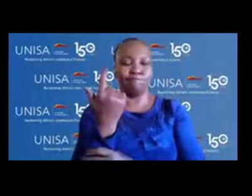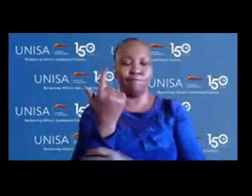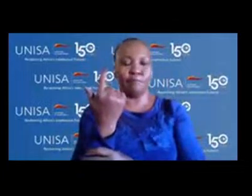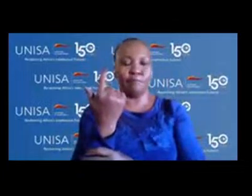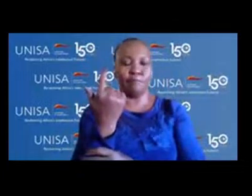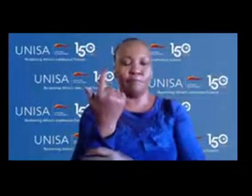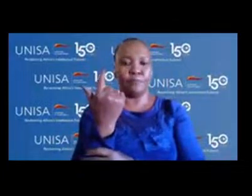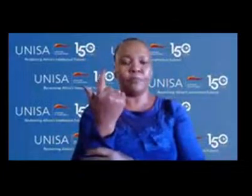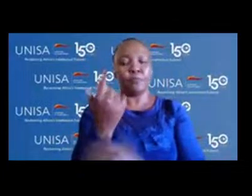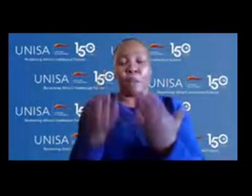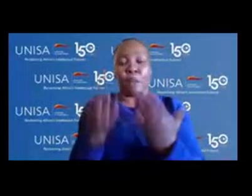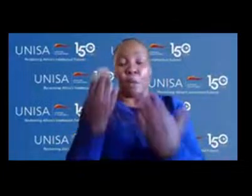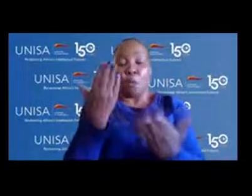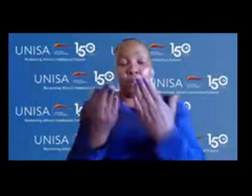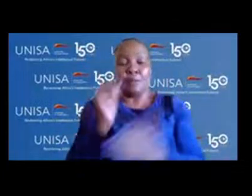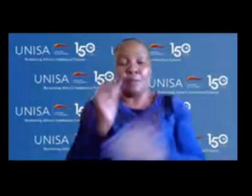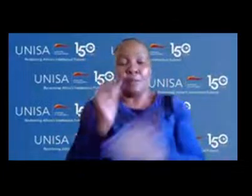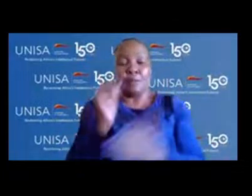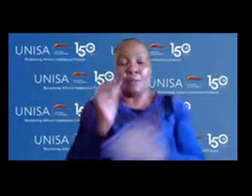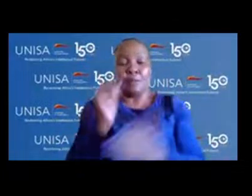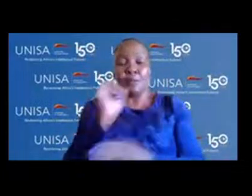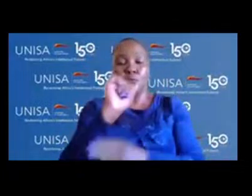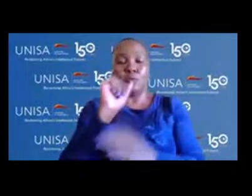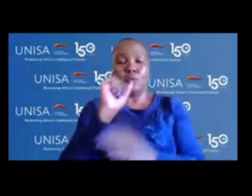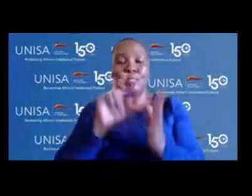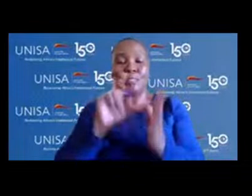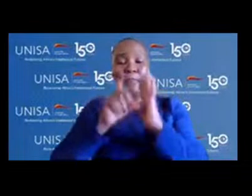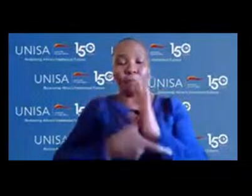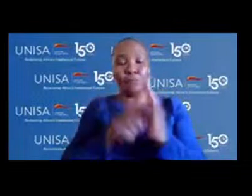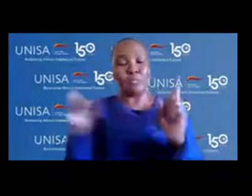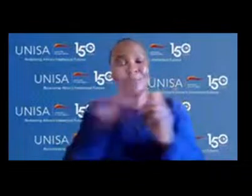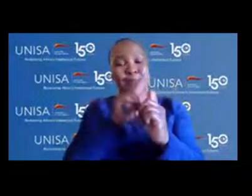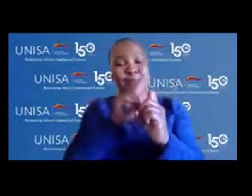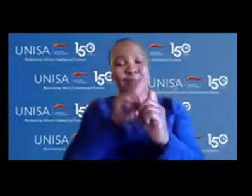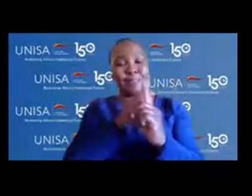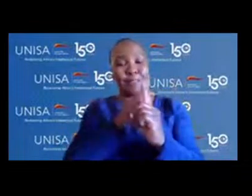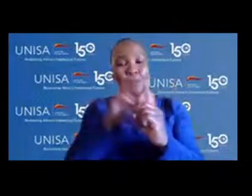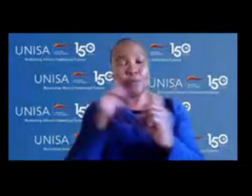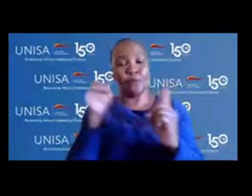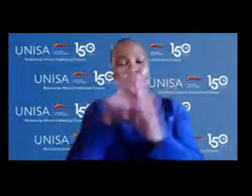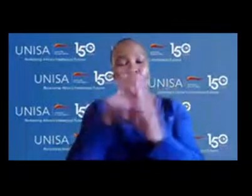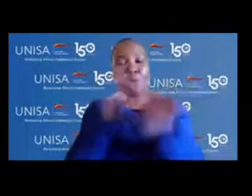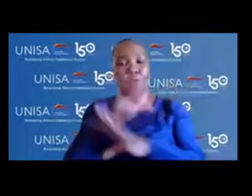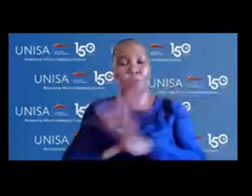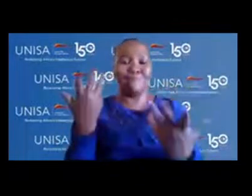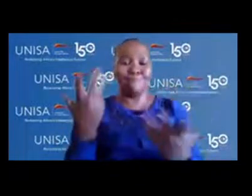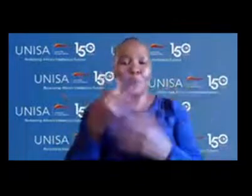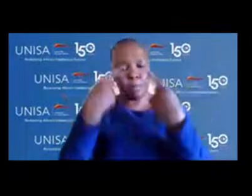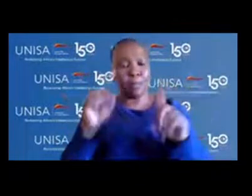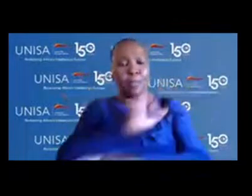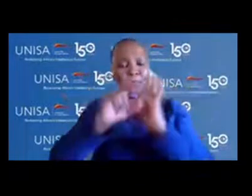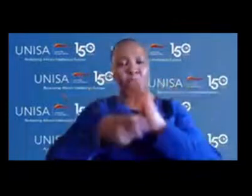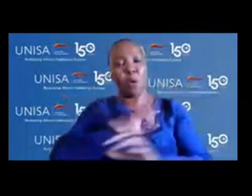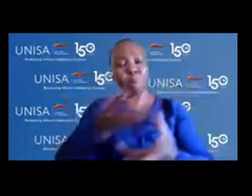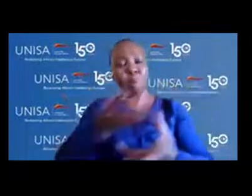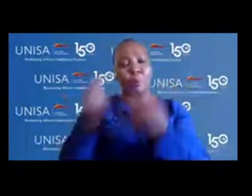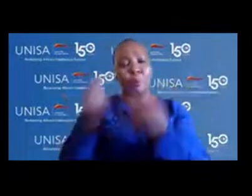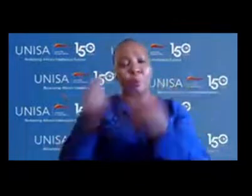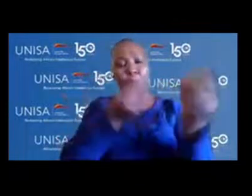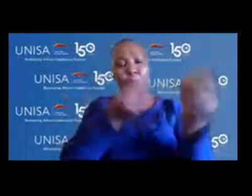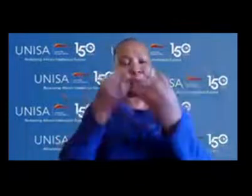Whether your disability is visible or invisible, please disclose your disability to receive the required